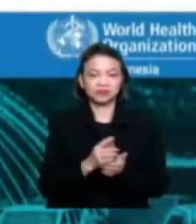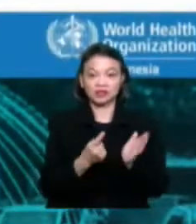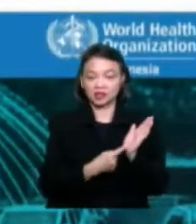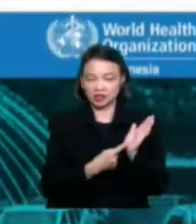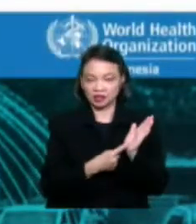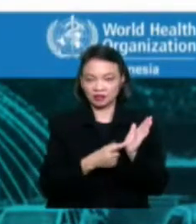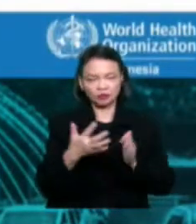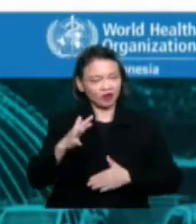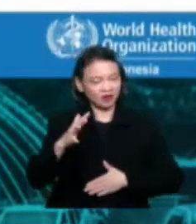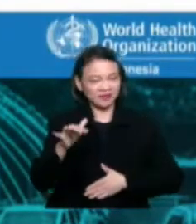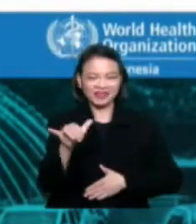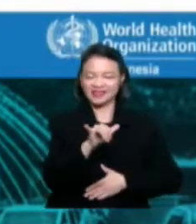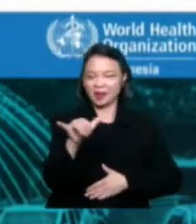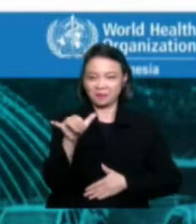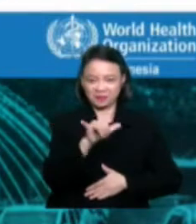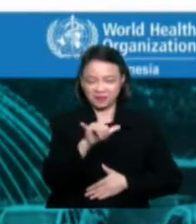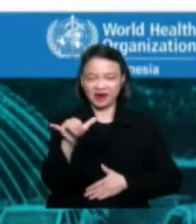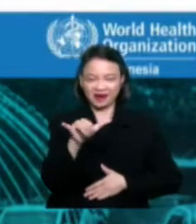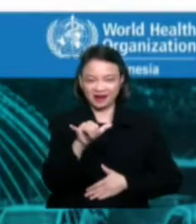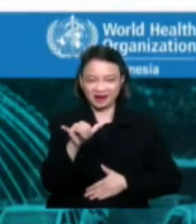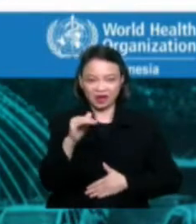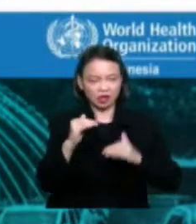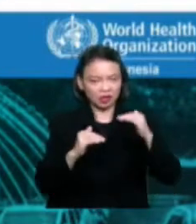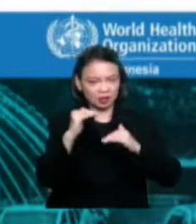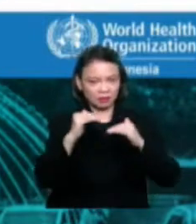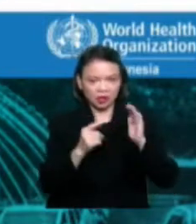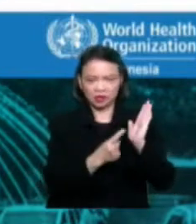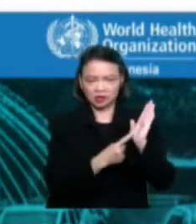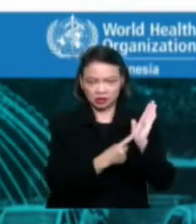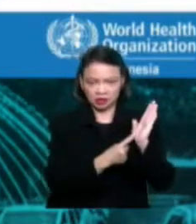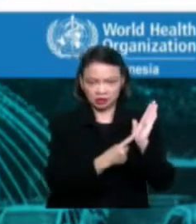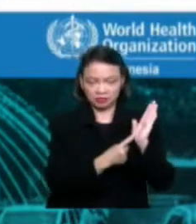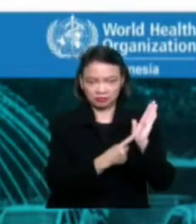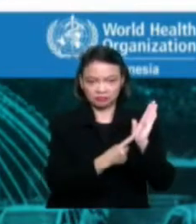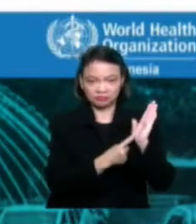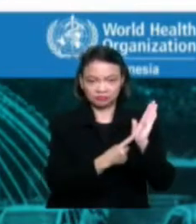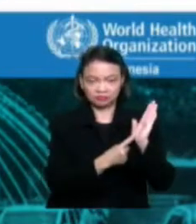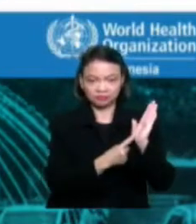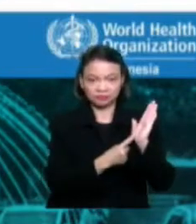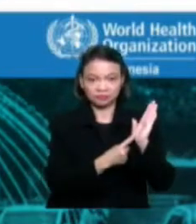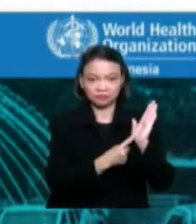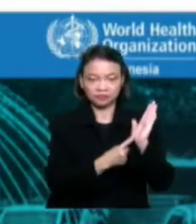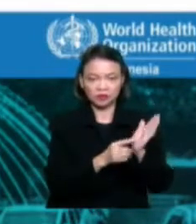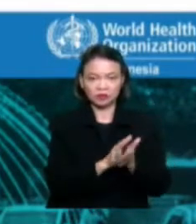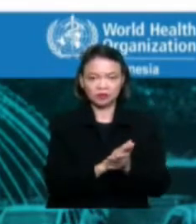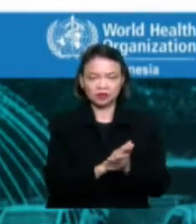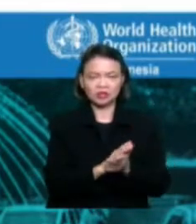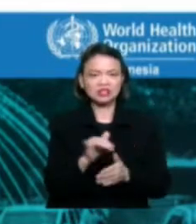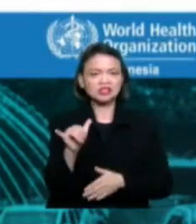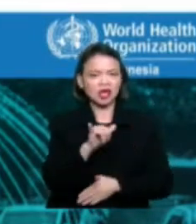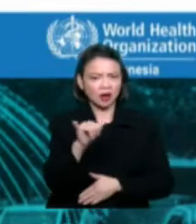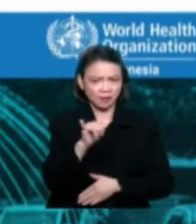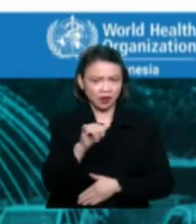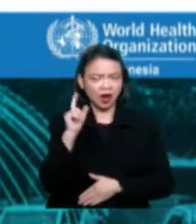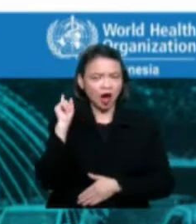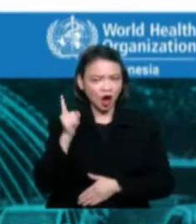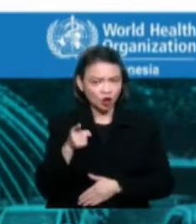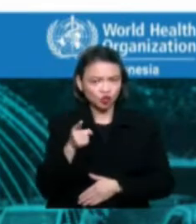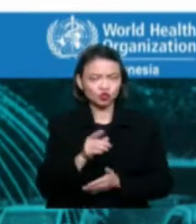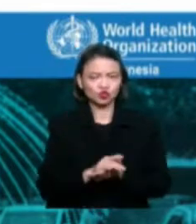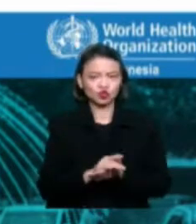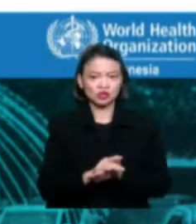cities to address these issues. So let's look at the next slide and see how we should look forward to